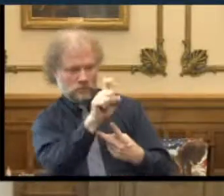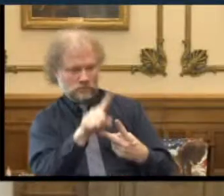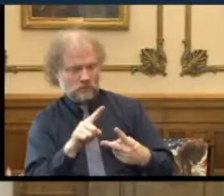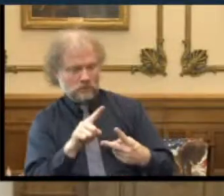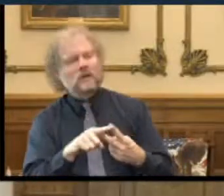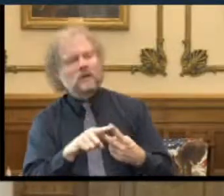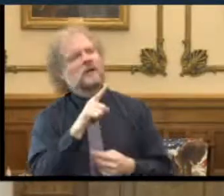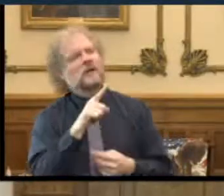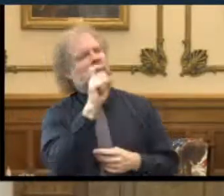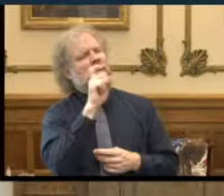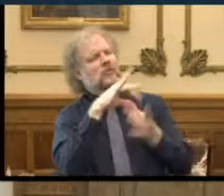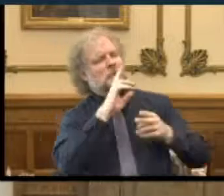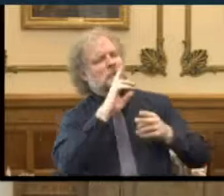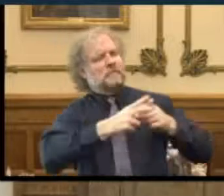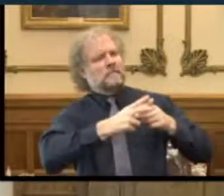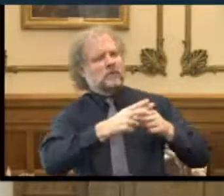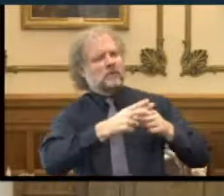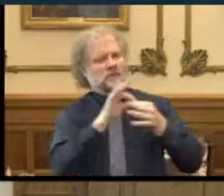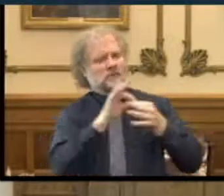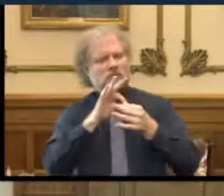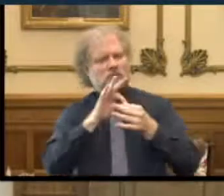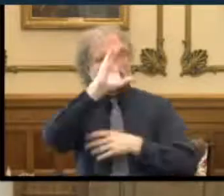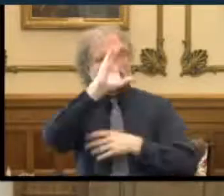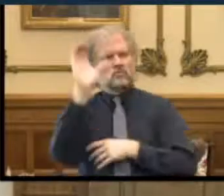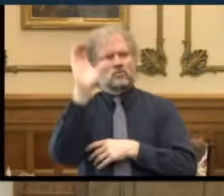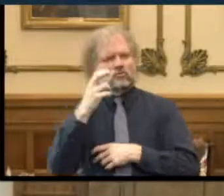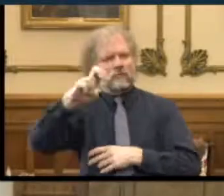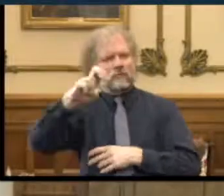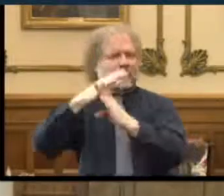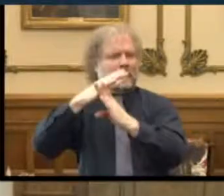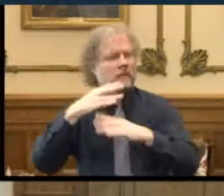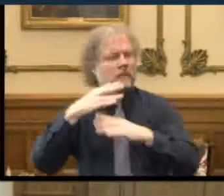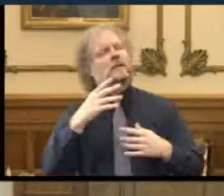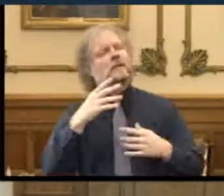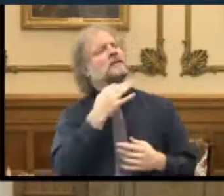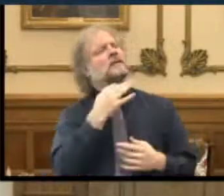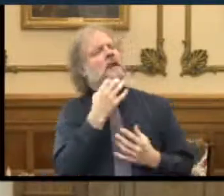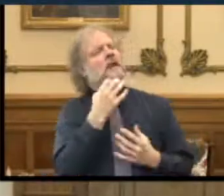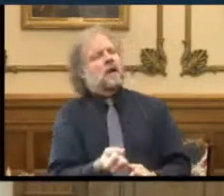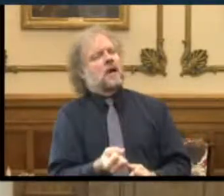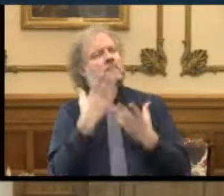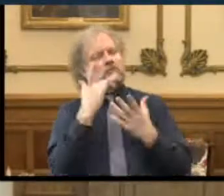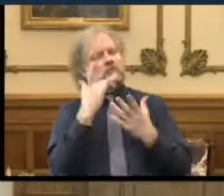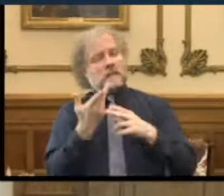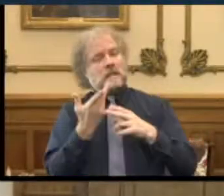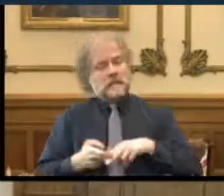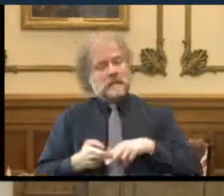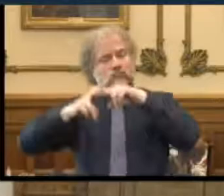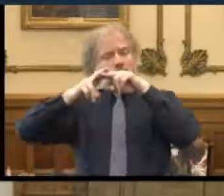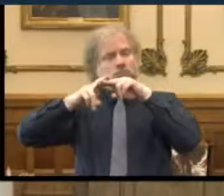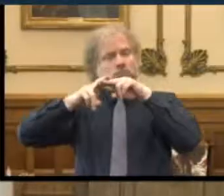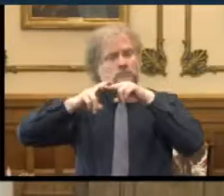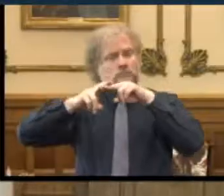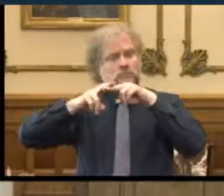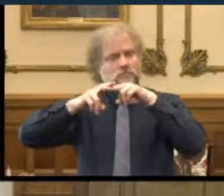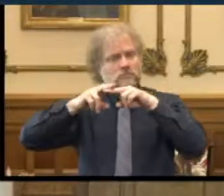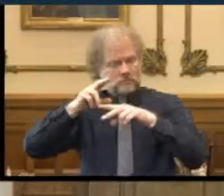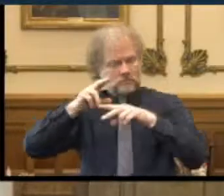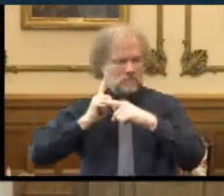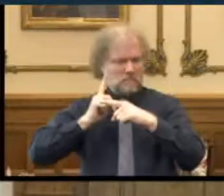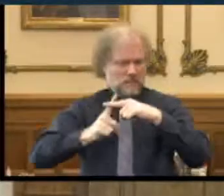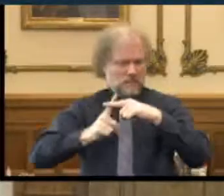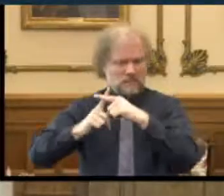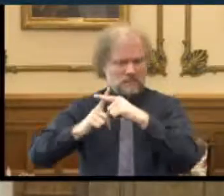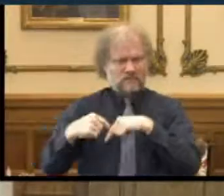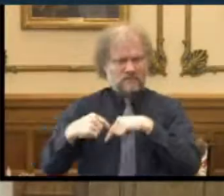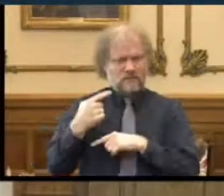Governor, you mentioned this in connection with the Chicago travel ban question. How much of the increase we've been seeing in cases and positivity the